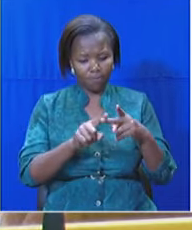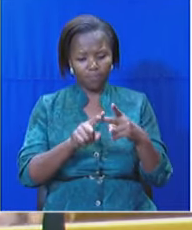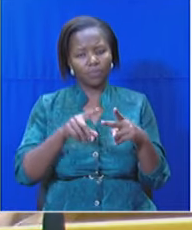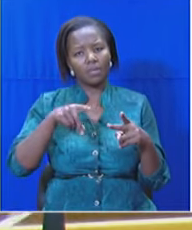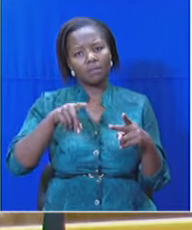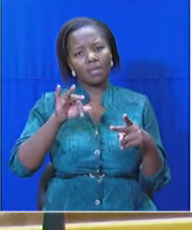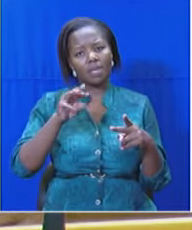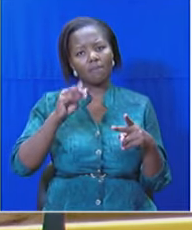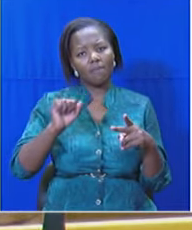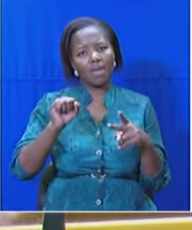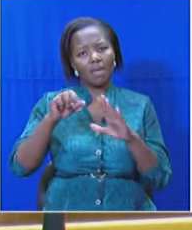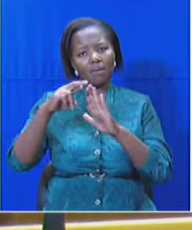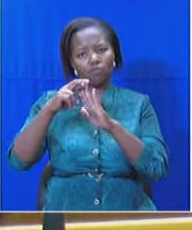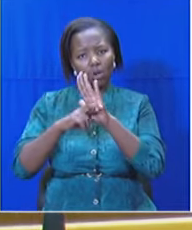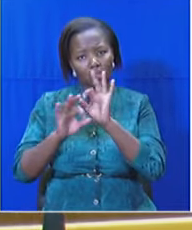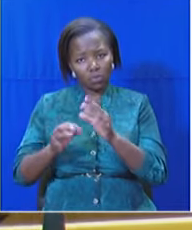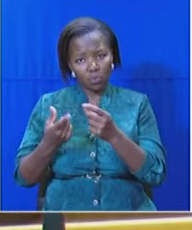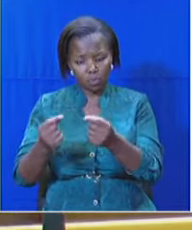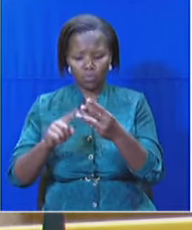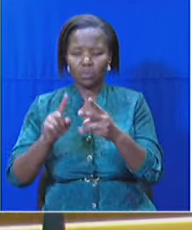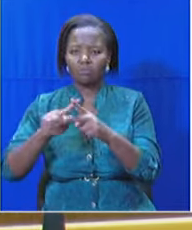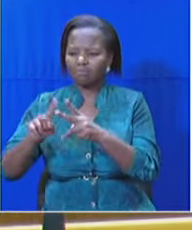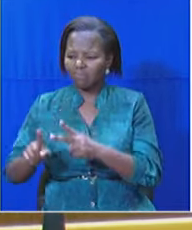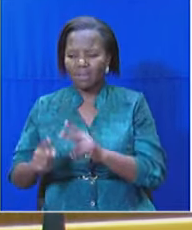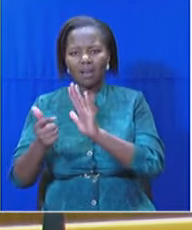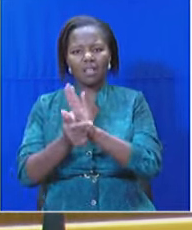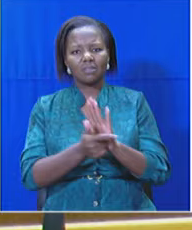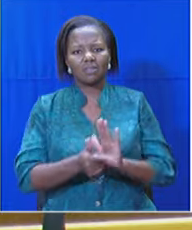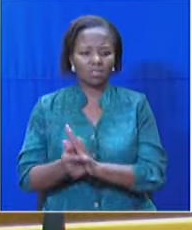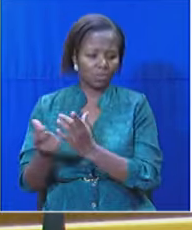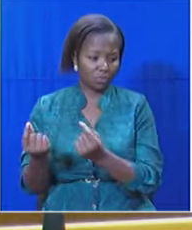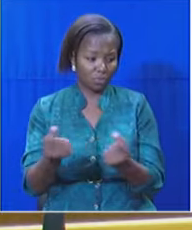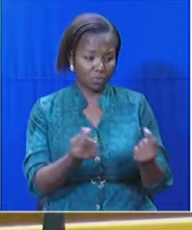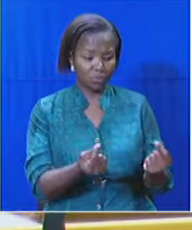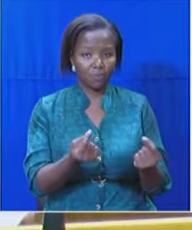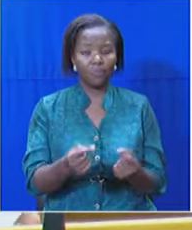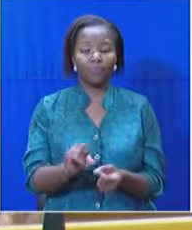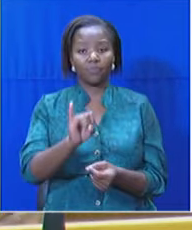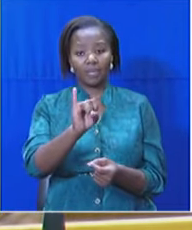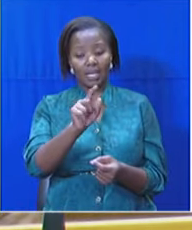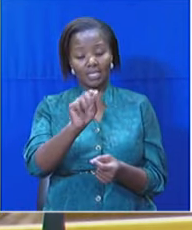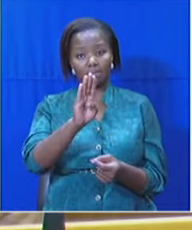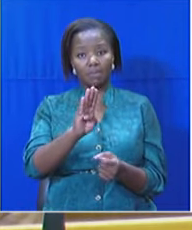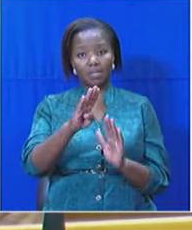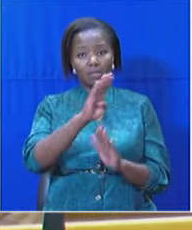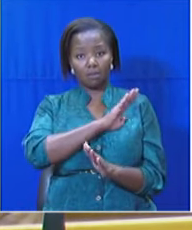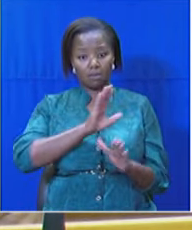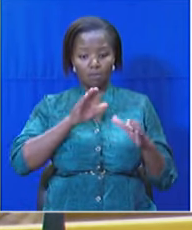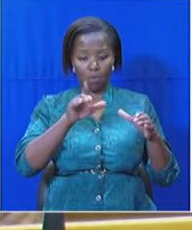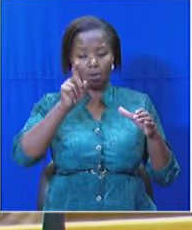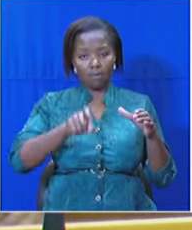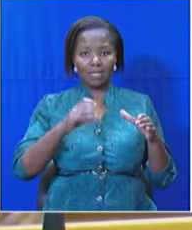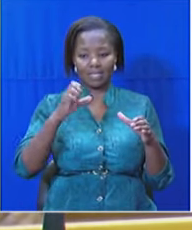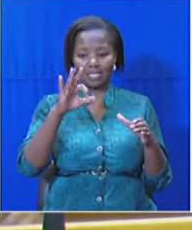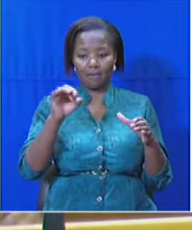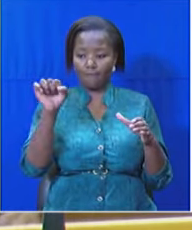Treasury regulations, and other related legislations. The ITB board must ensure that the post of the CFO is being filled within 3